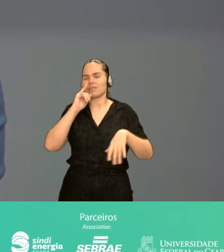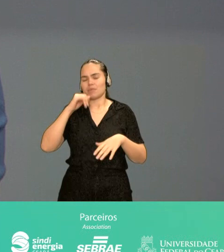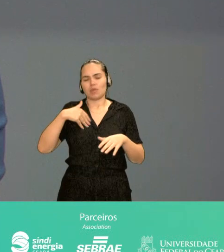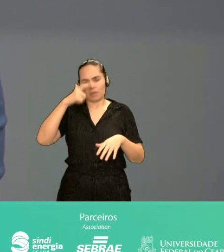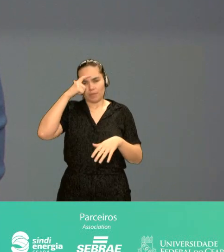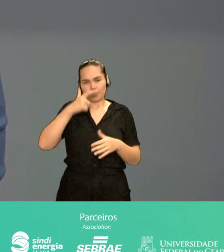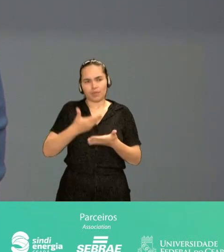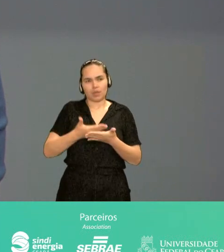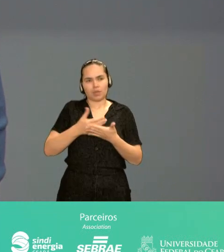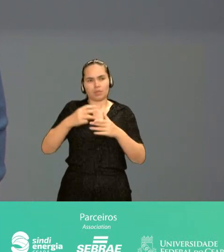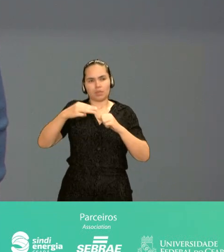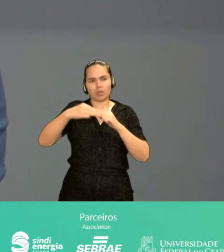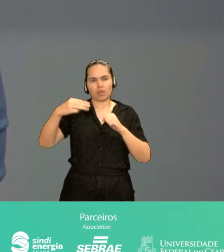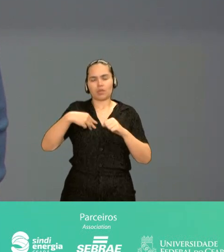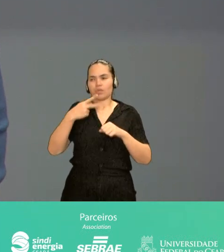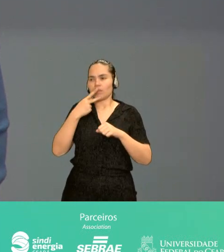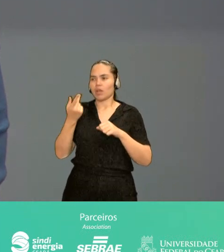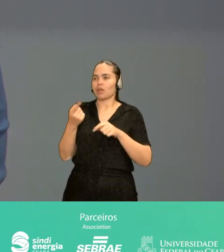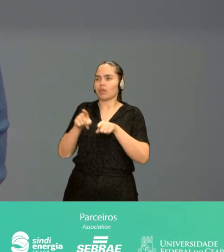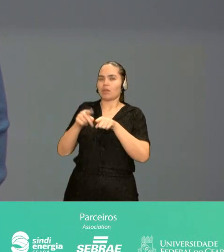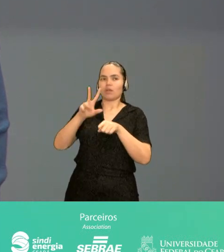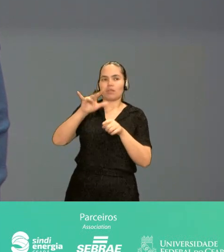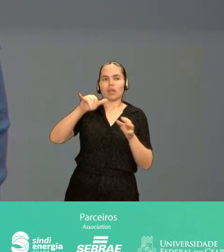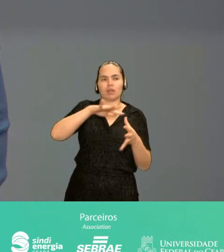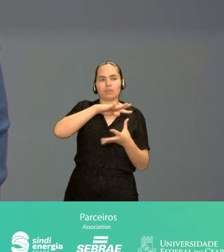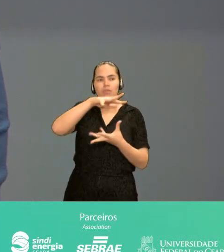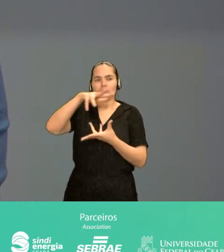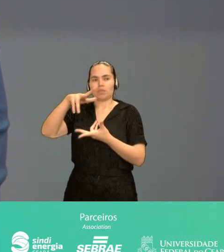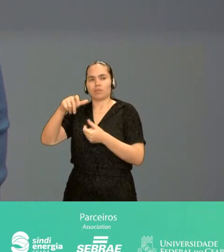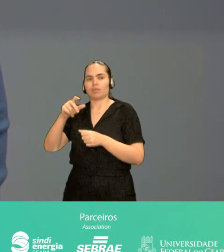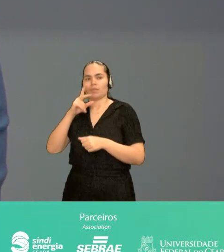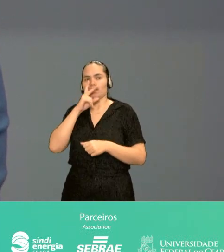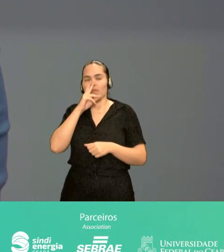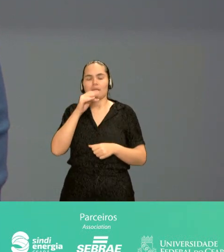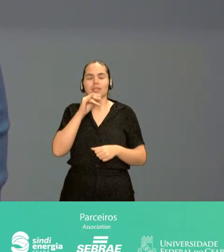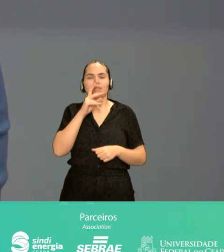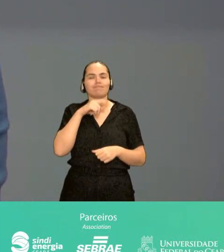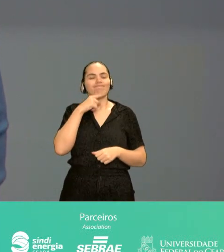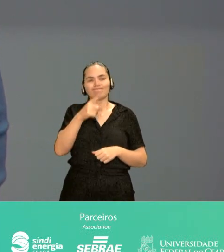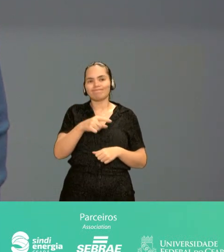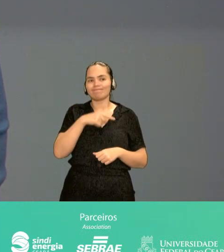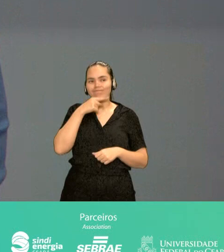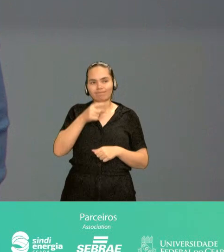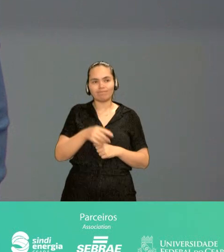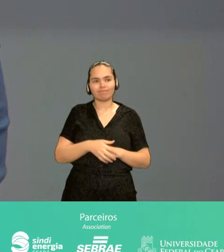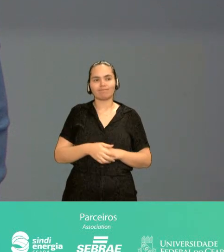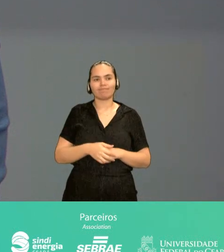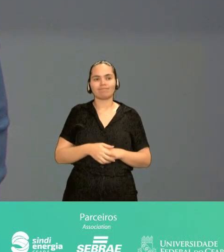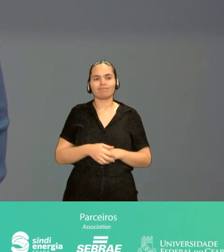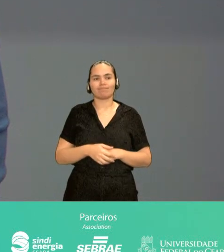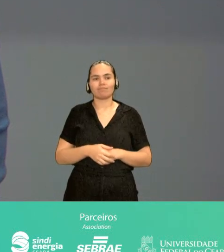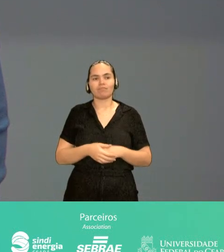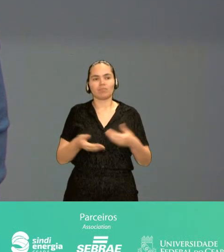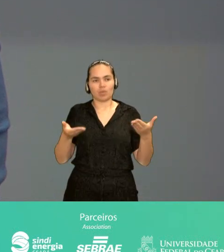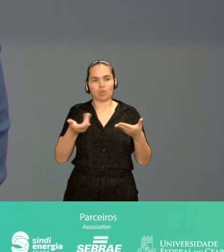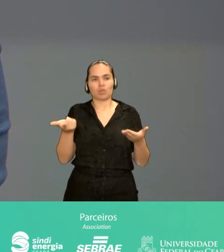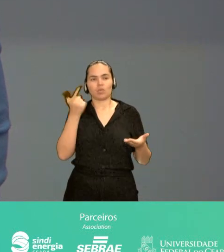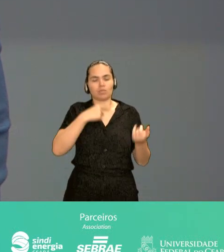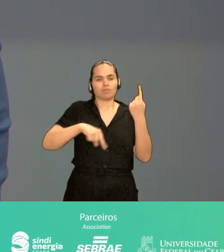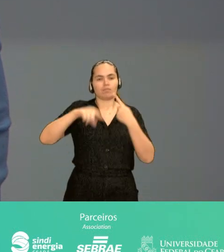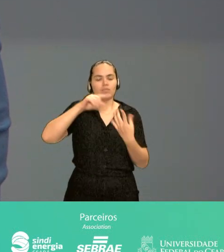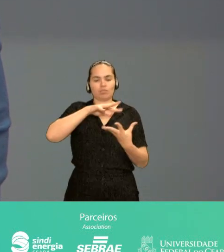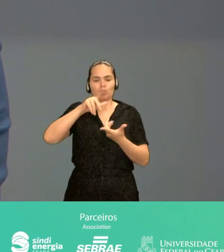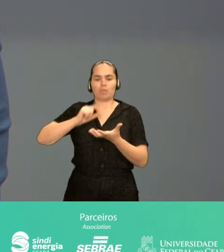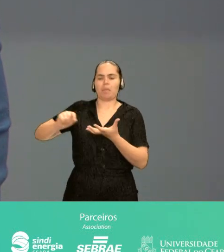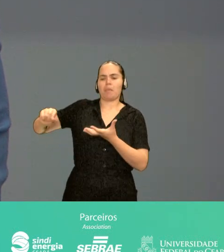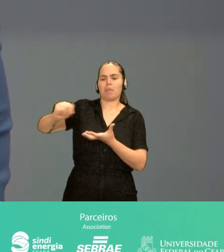partners, someday we will be global. It seemed years E ago agora that já é. was Então, seemed